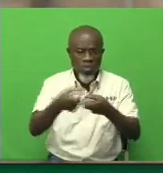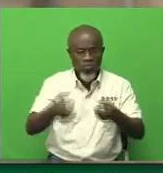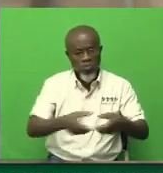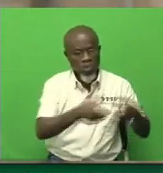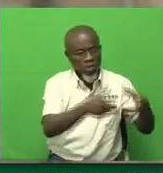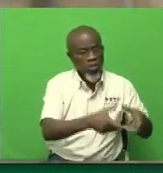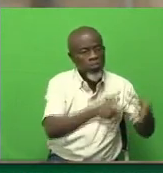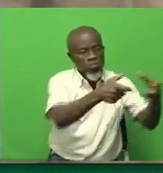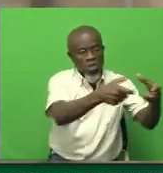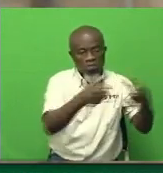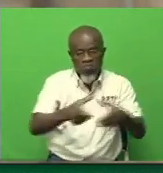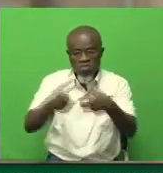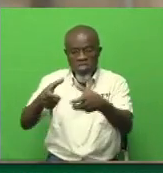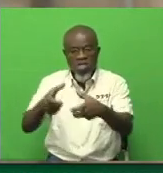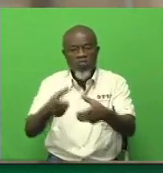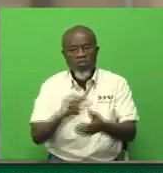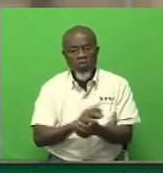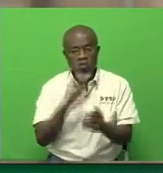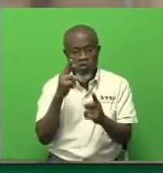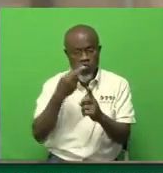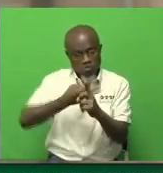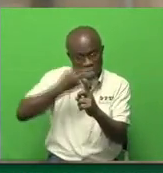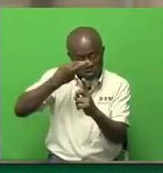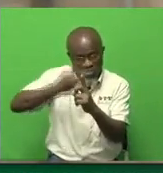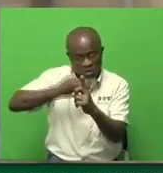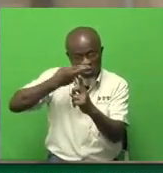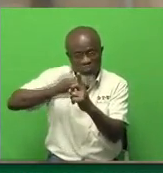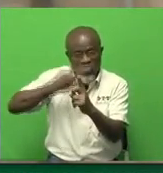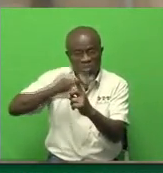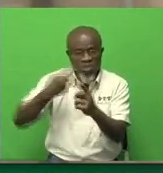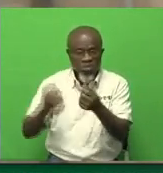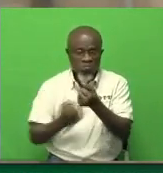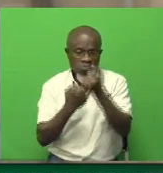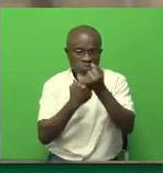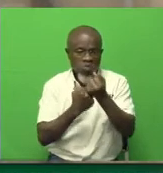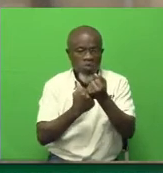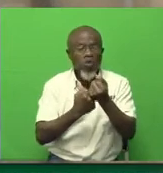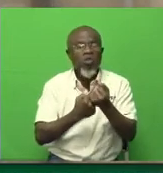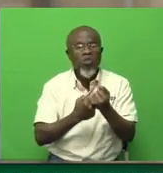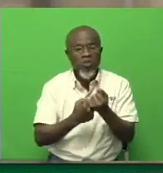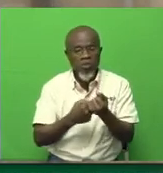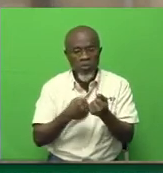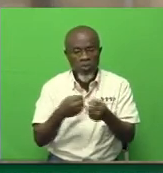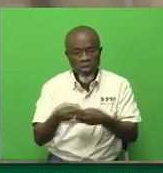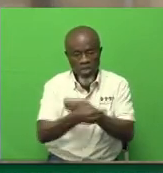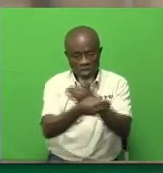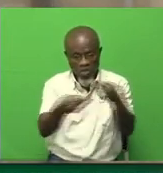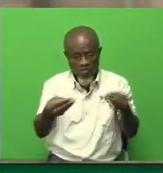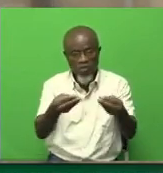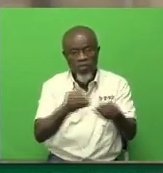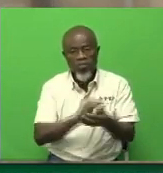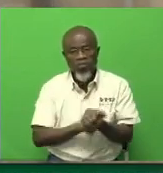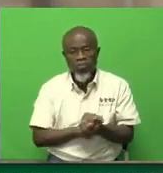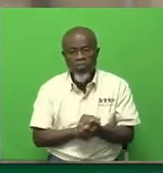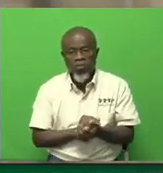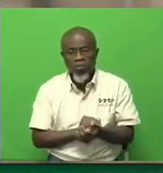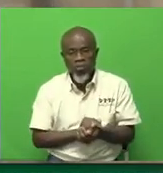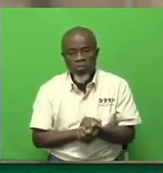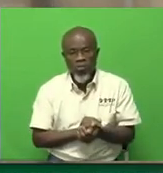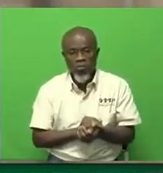rental assistance grants for families impacted by the closure of businesses or loss of income remember